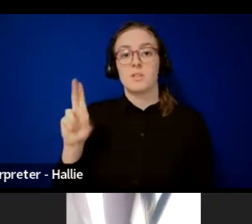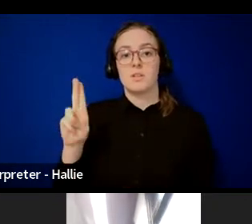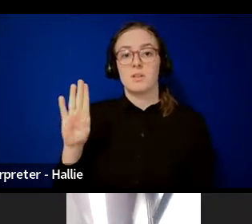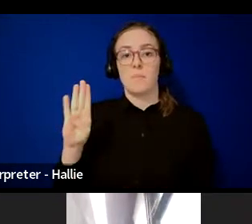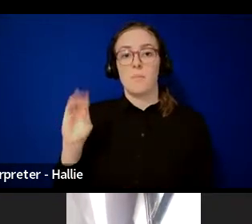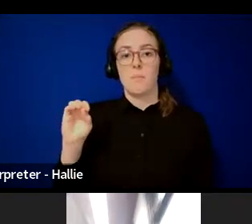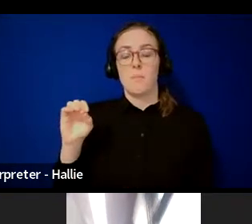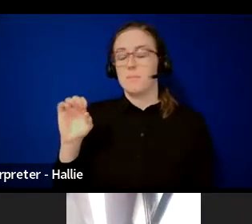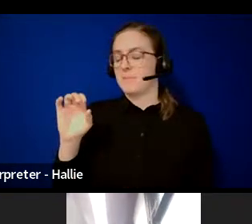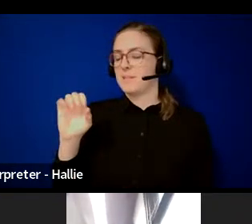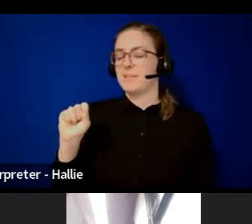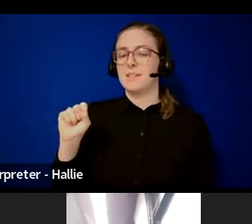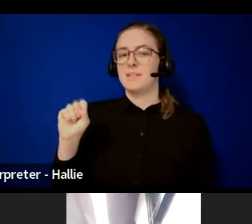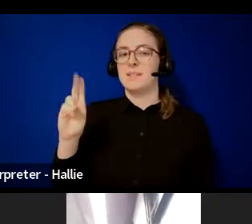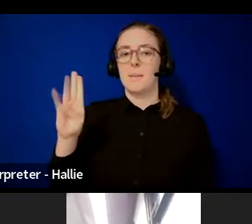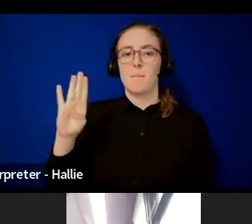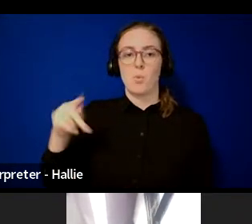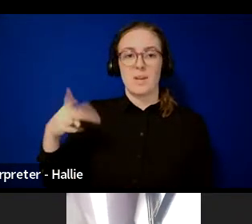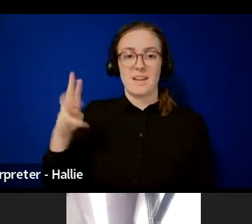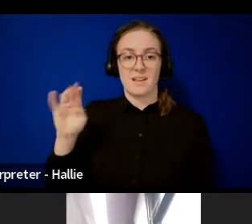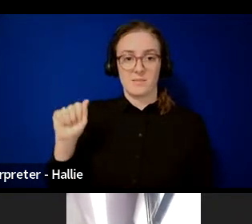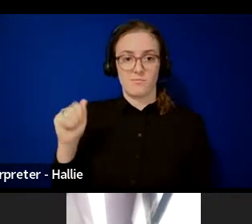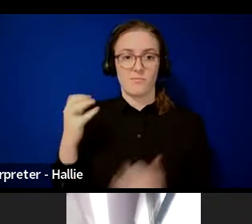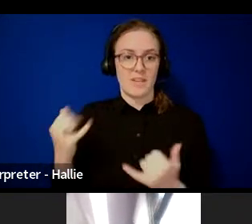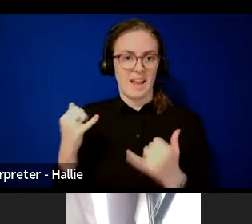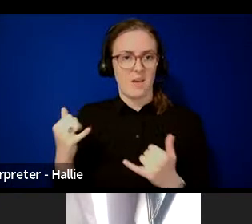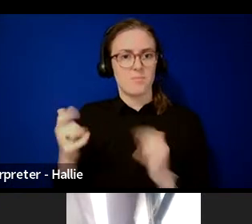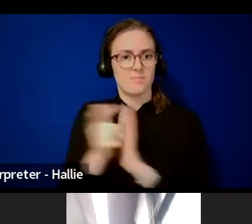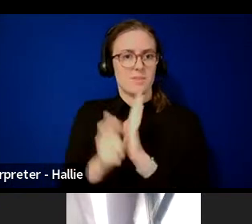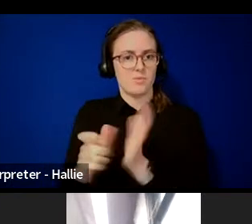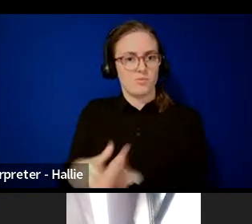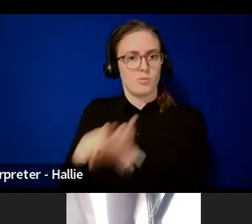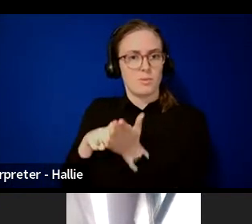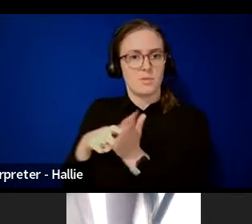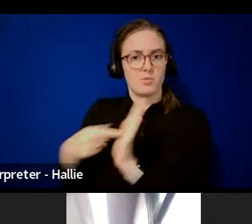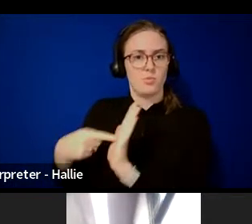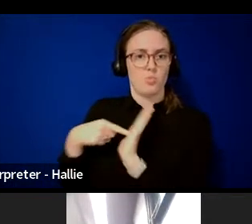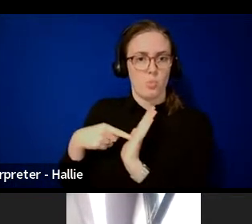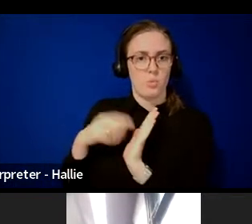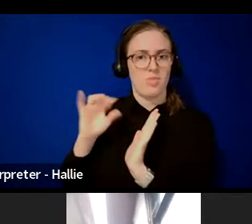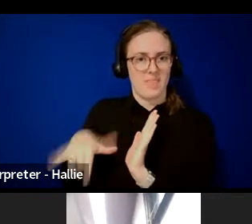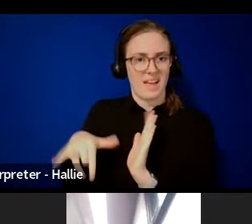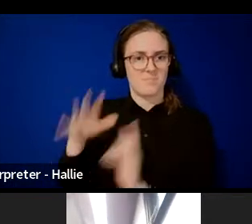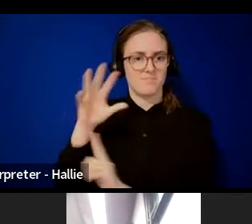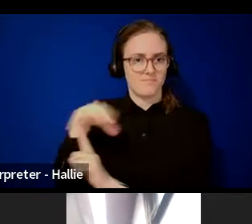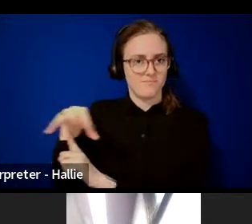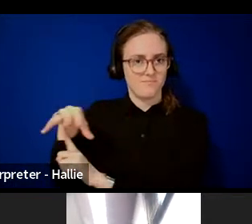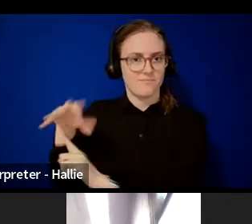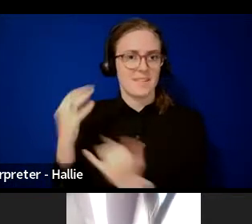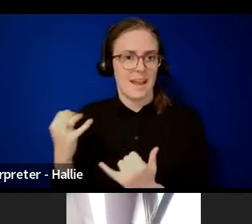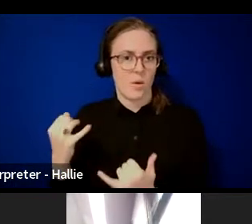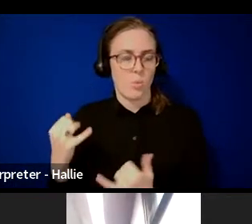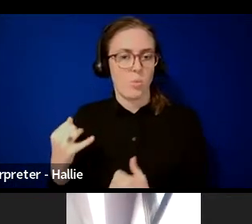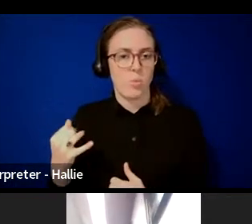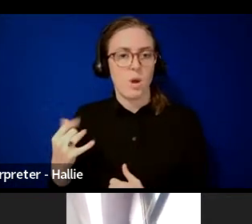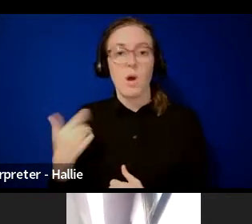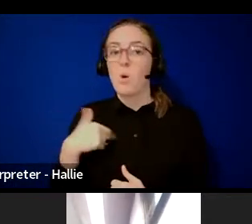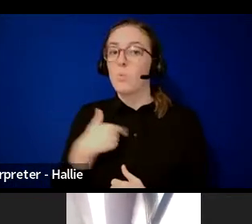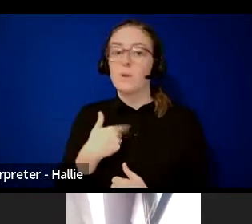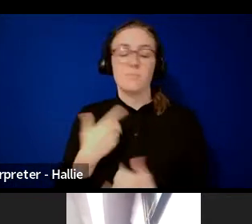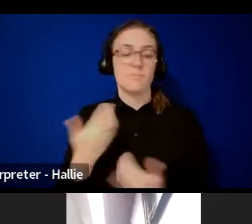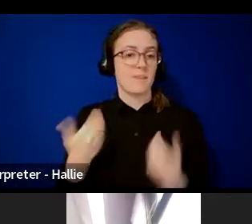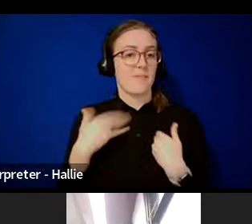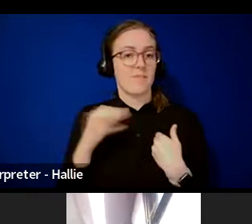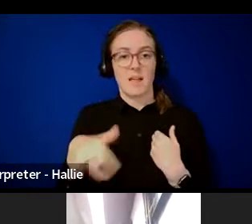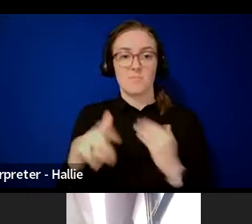videos and stuff. So we don't even deal with the interference and stuff like that. So We just come with subpoenas, so we get